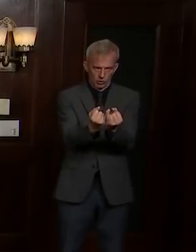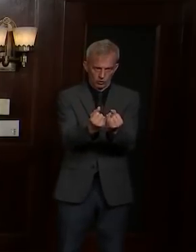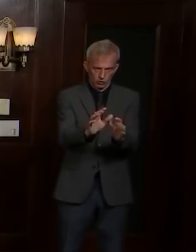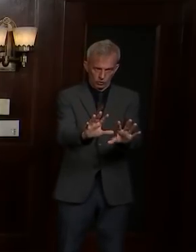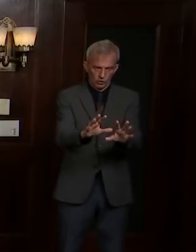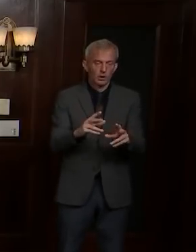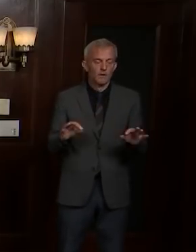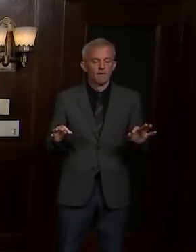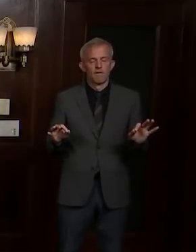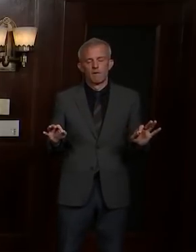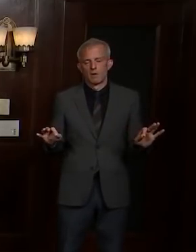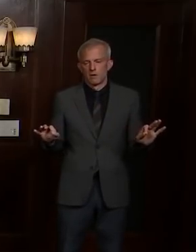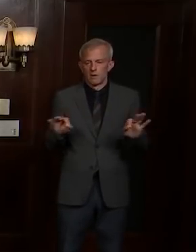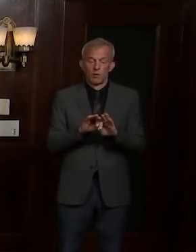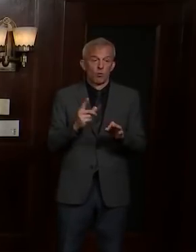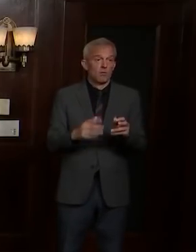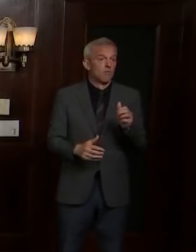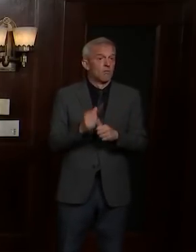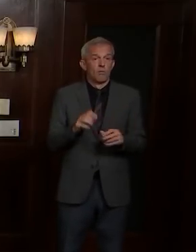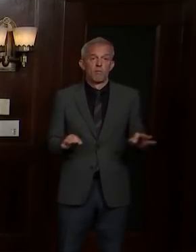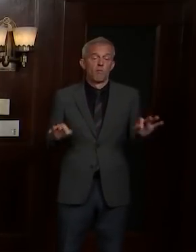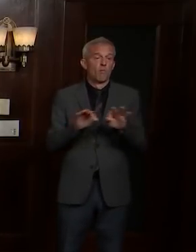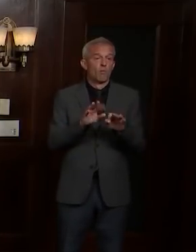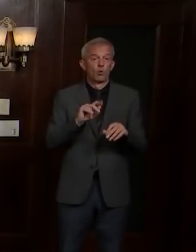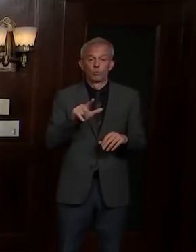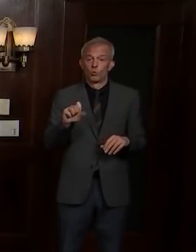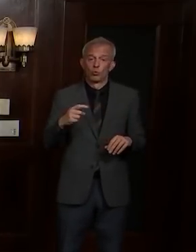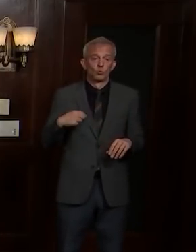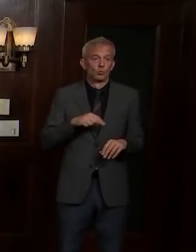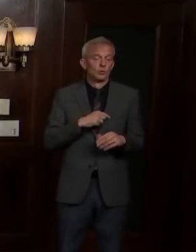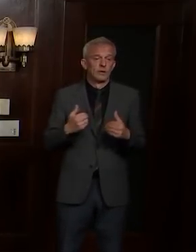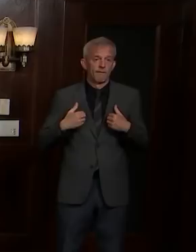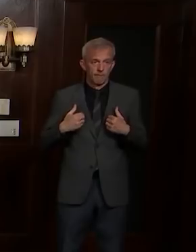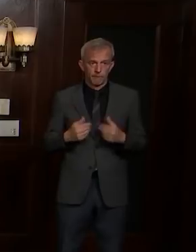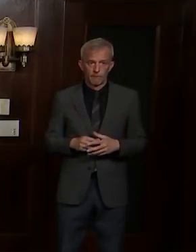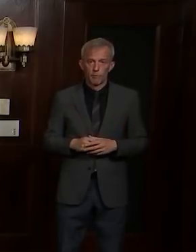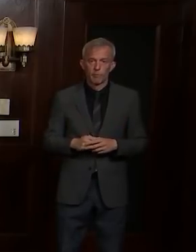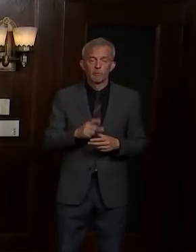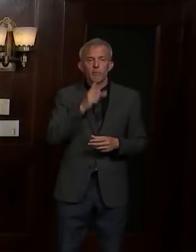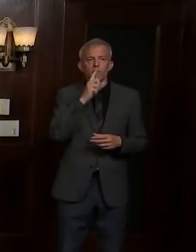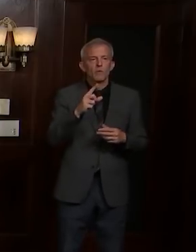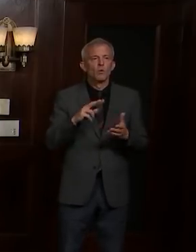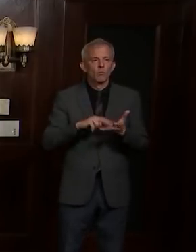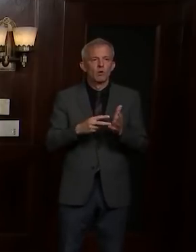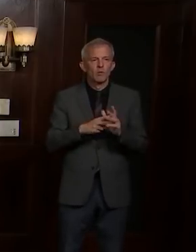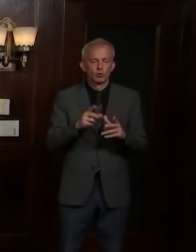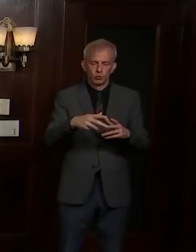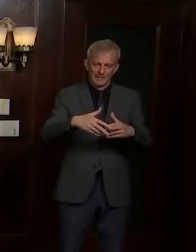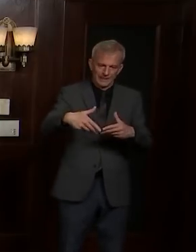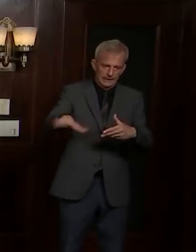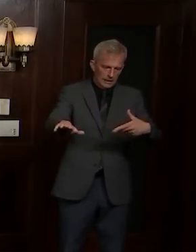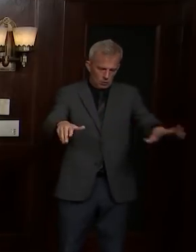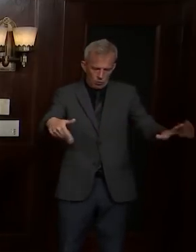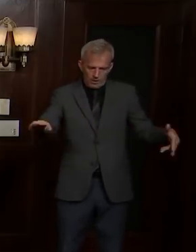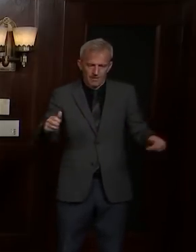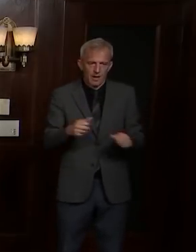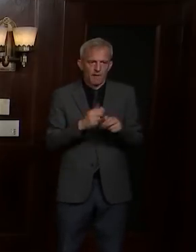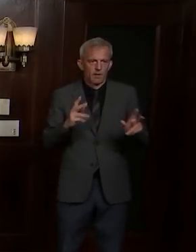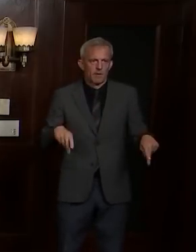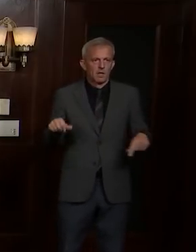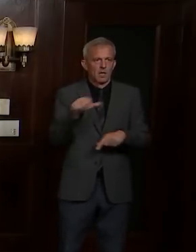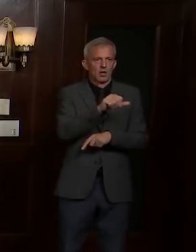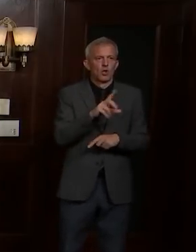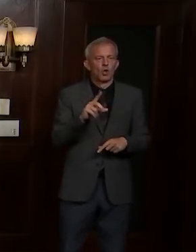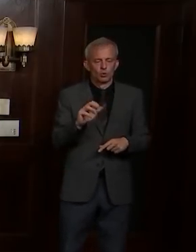important, one of the most important tools we have in our toolkit, and it really means that you stay away from everyone else. You do your best